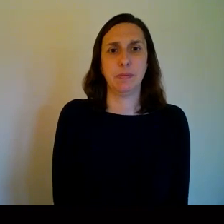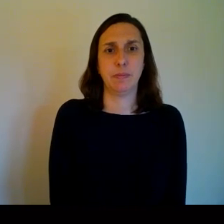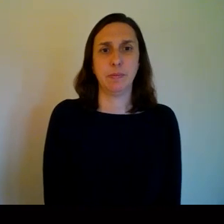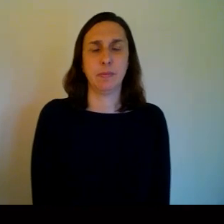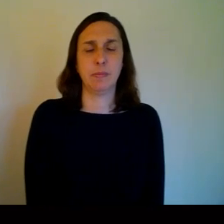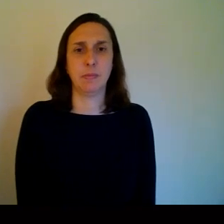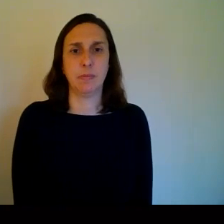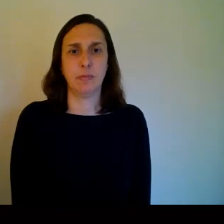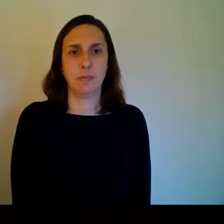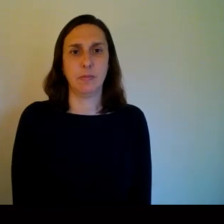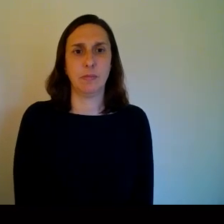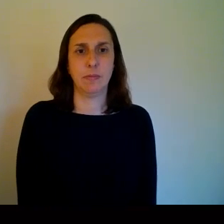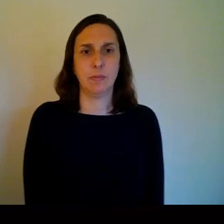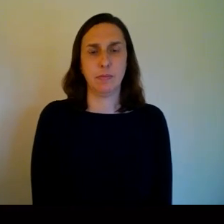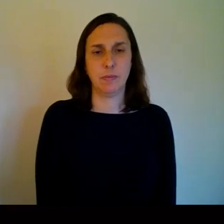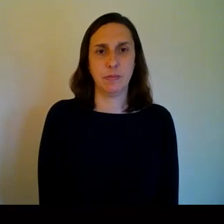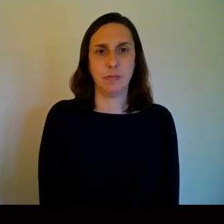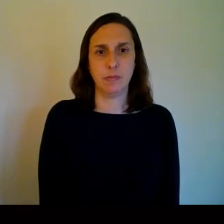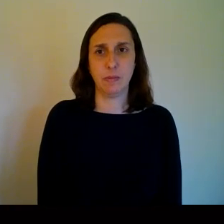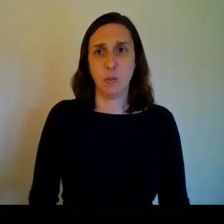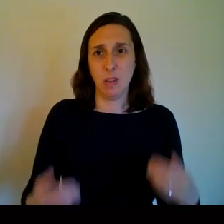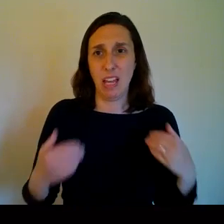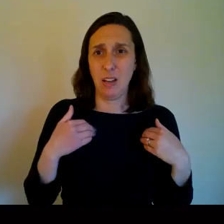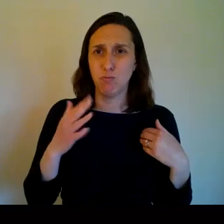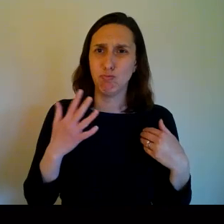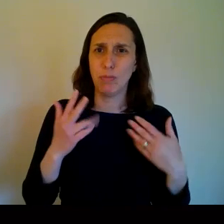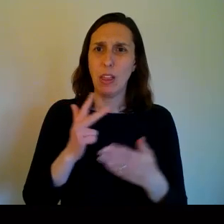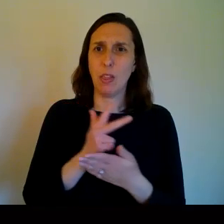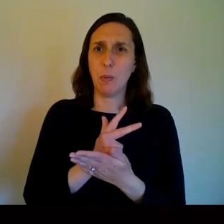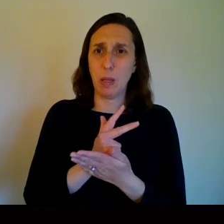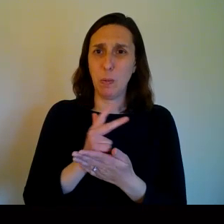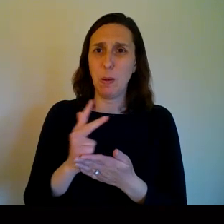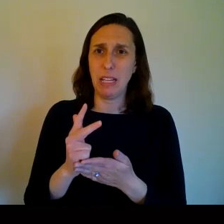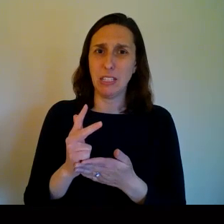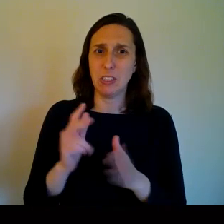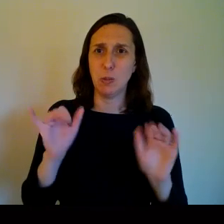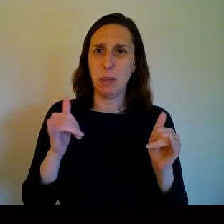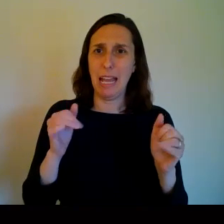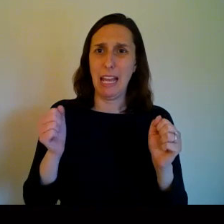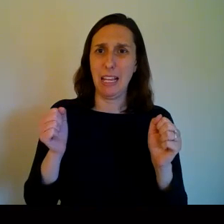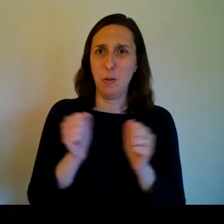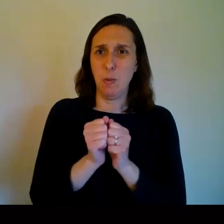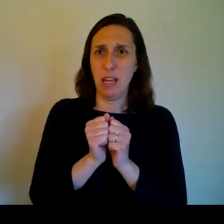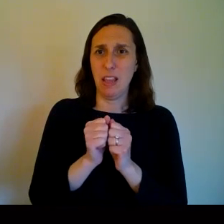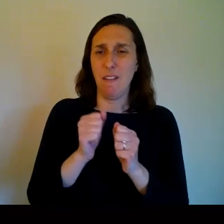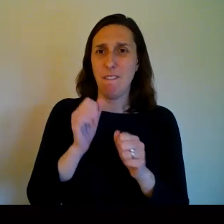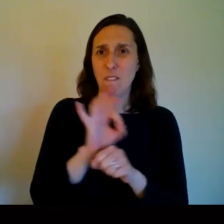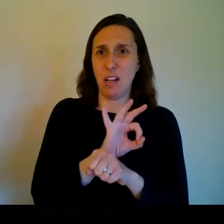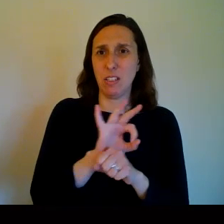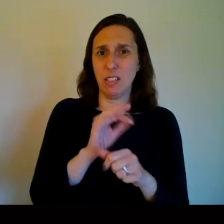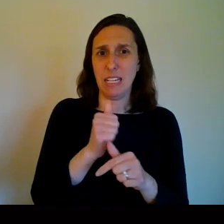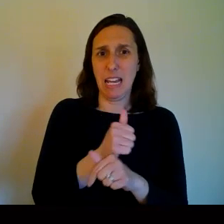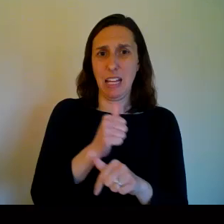what do we have? We have 3 weeks to play with function algebra, and